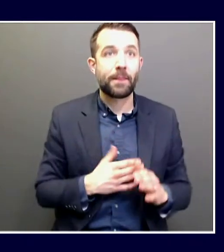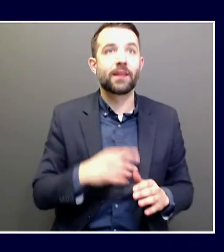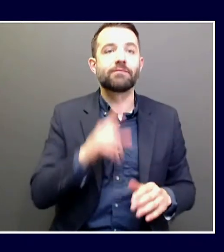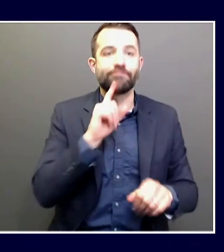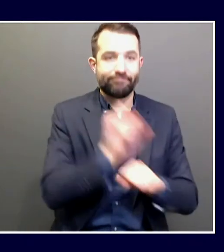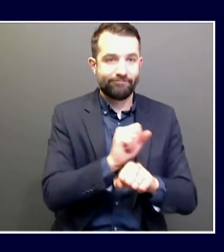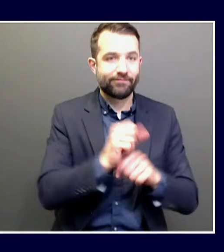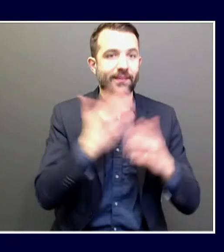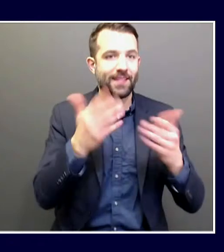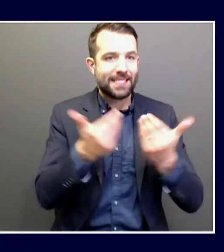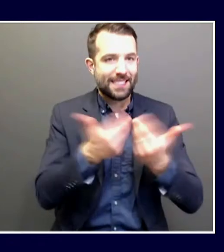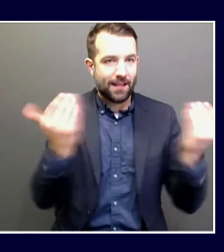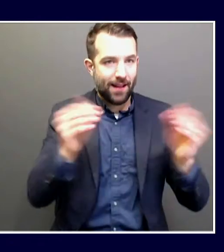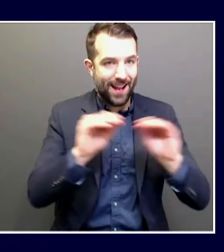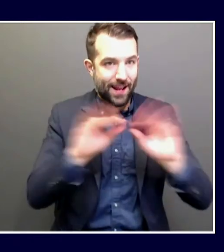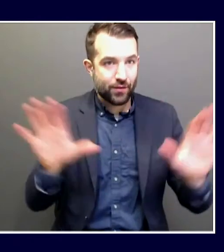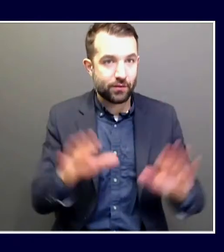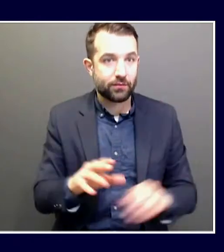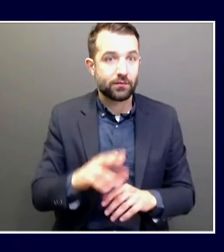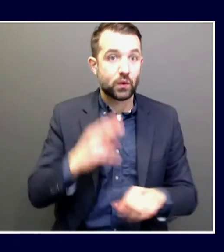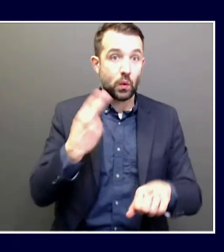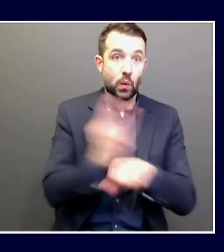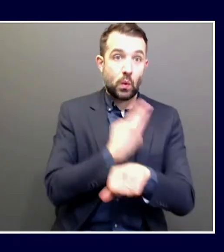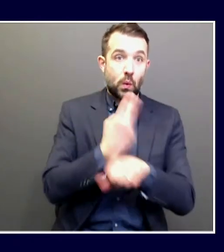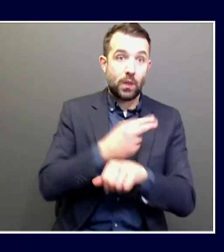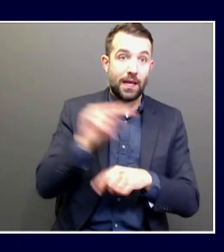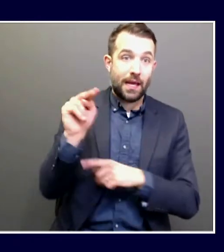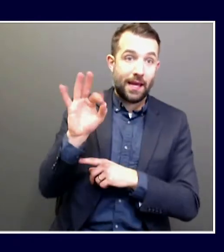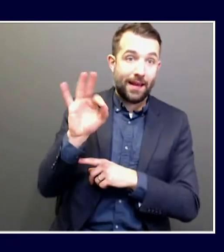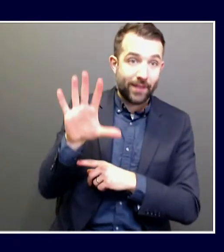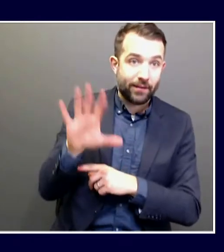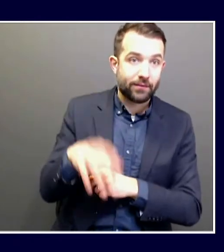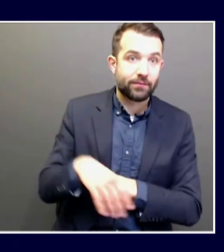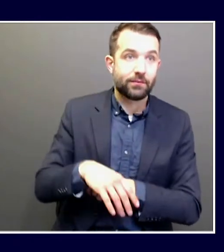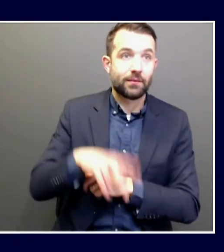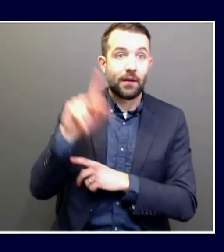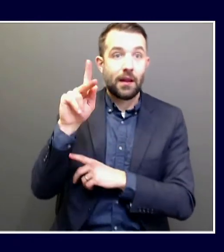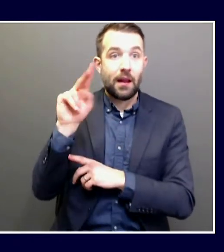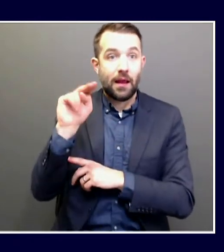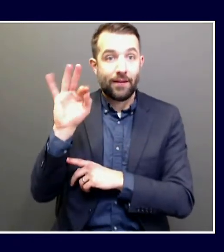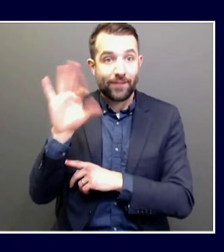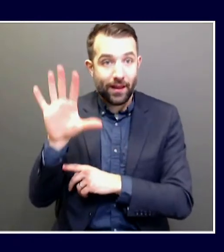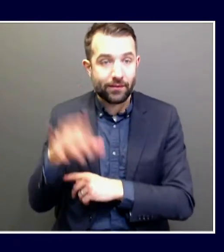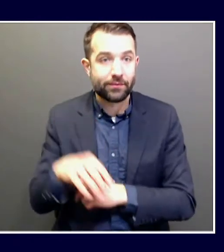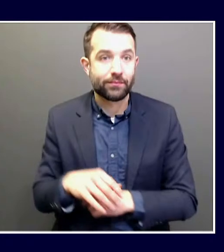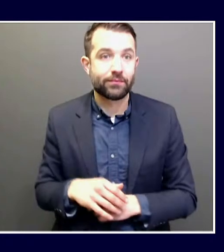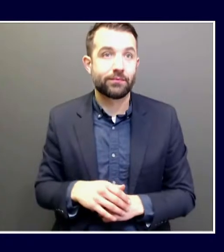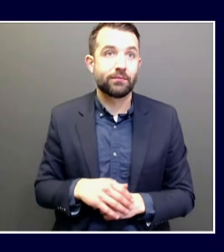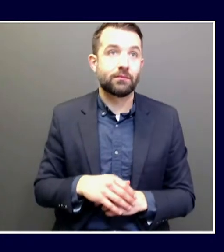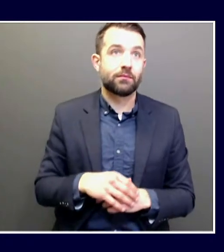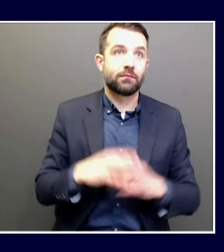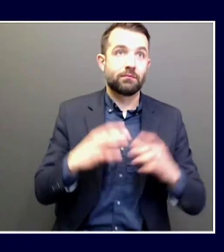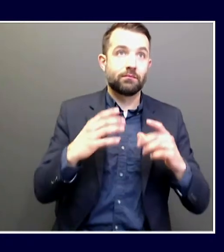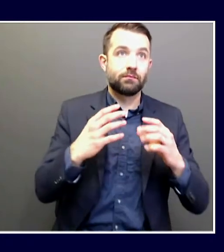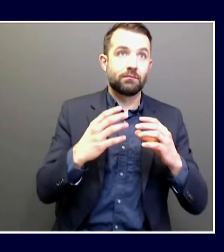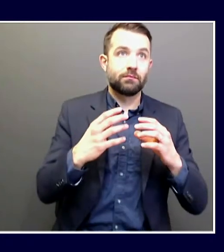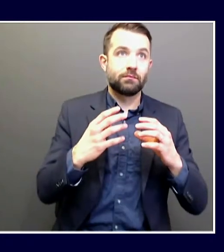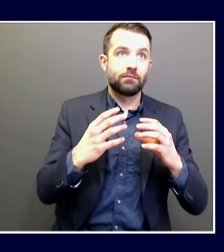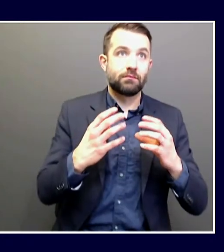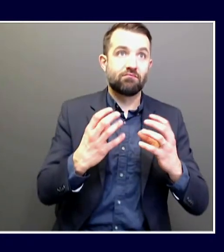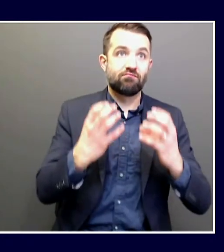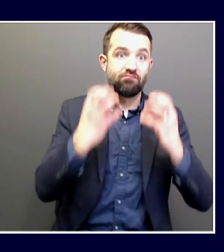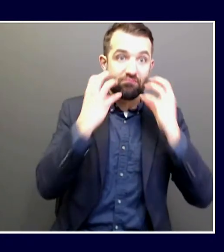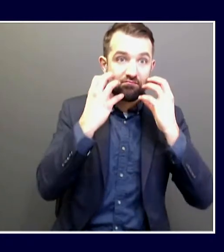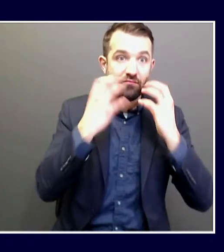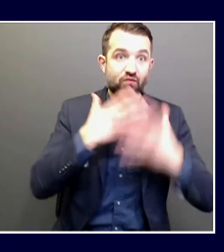respirator, that is an N95 or a KN95, not the surgical type. Those are reserved for our healthcare officials as well as other